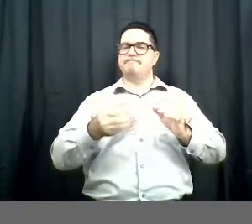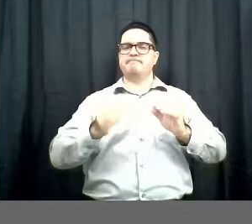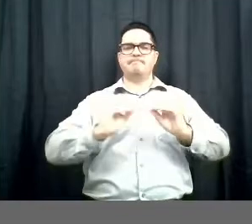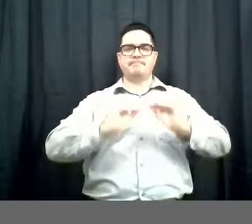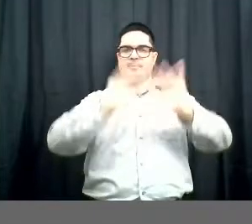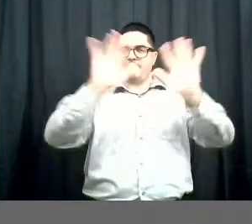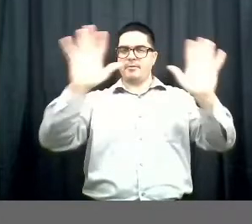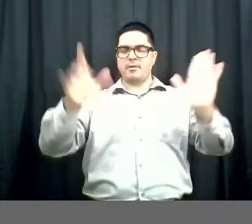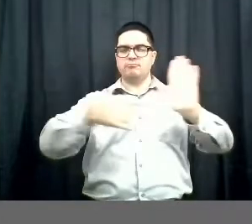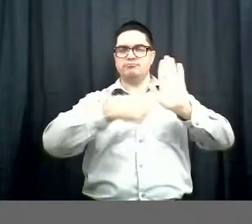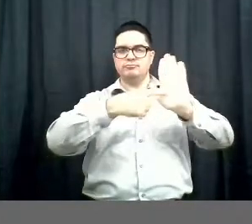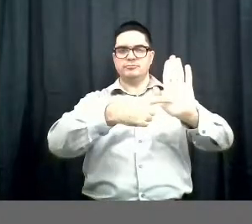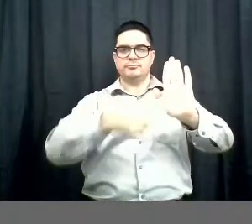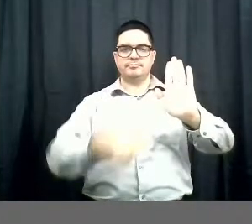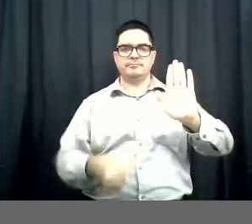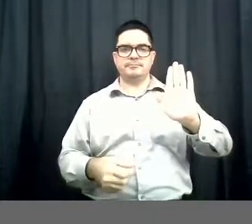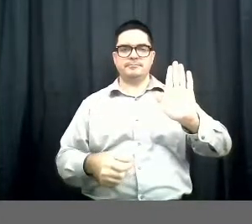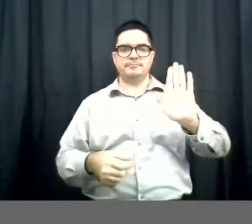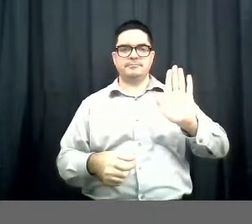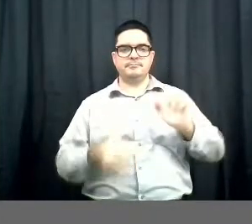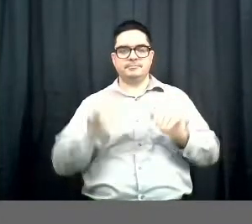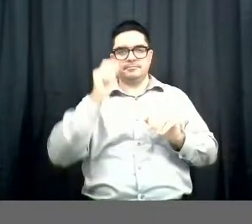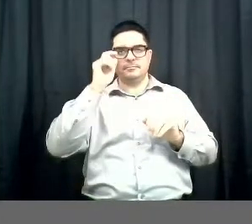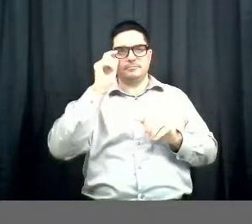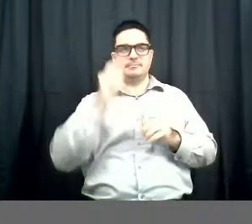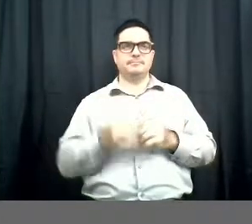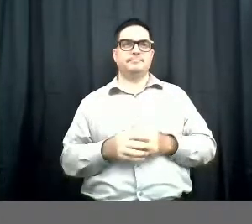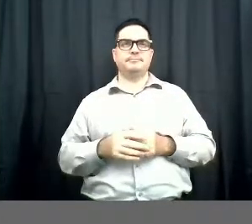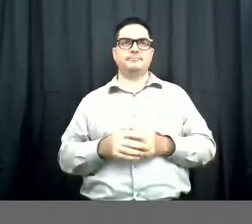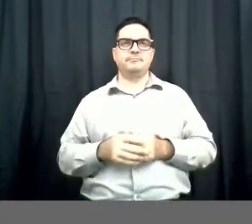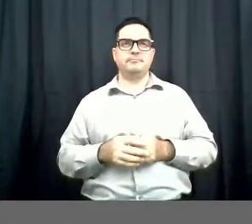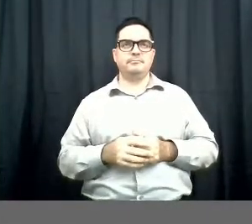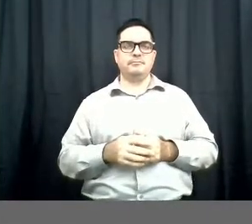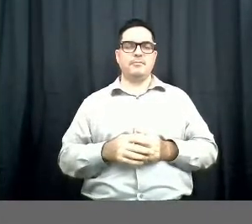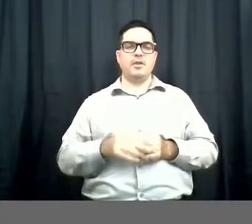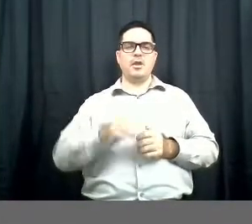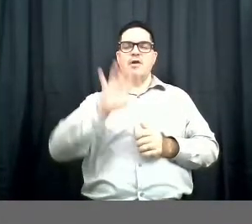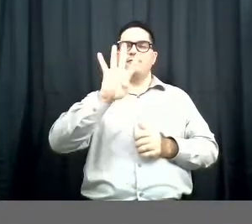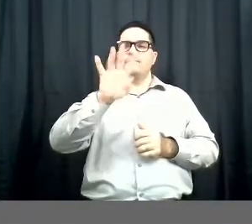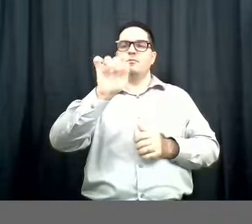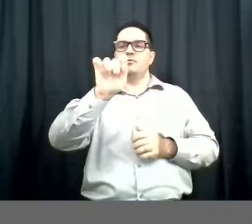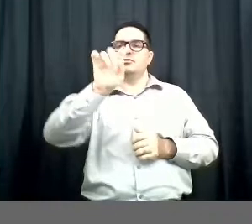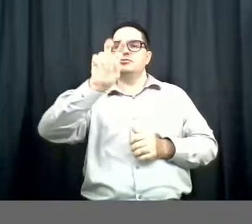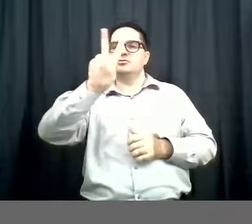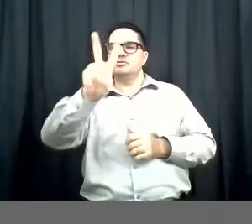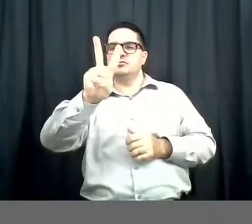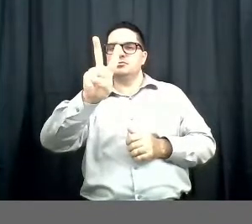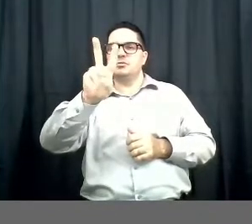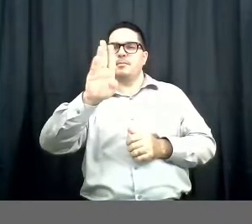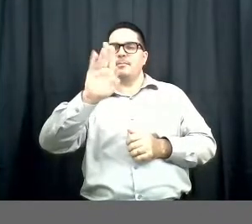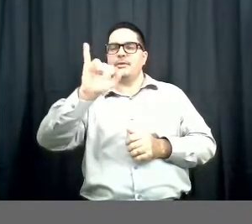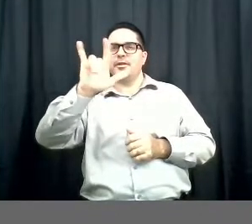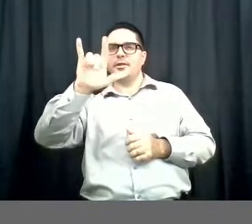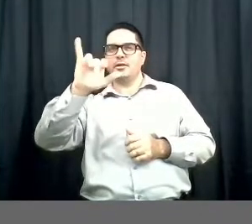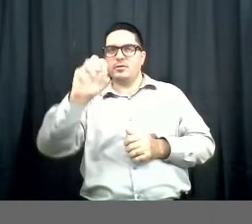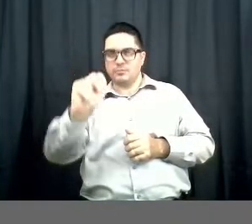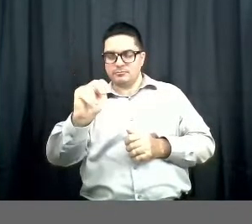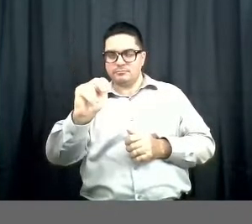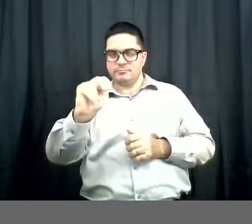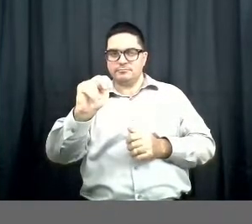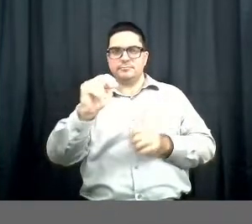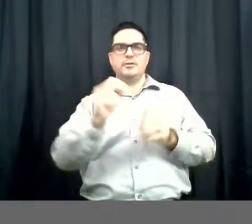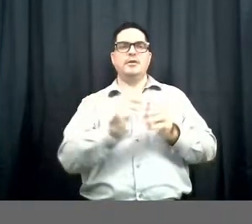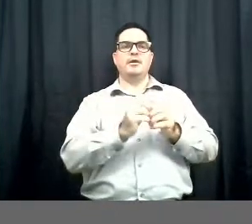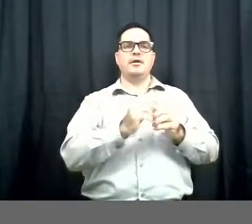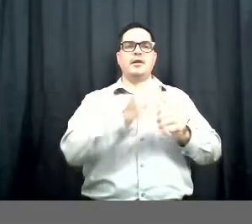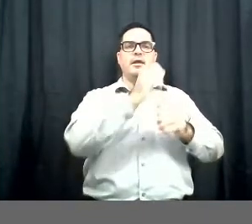benefit enhancements for Act 80 are projected to cost up to $4.2 billion nominally through fiscal year 2049. And the cost